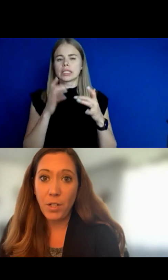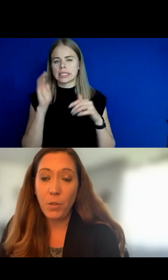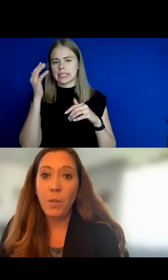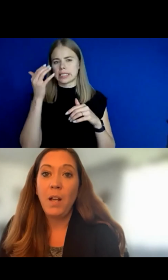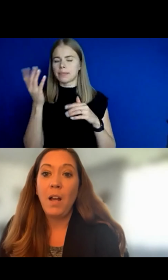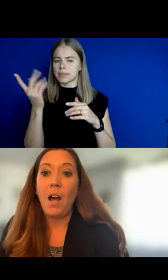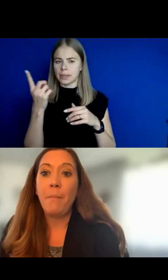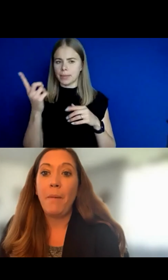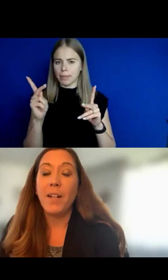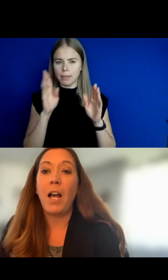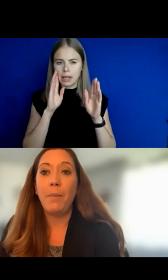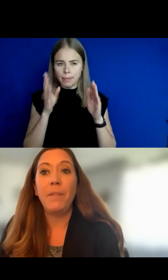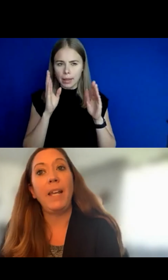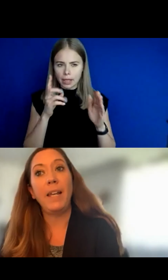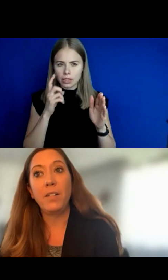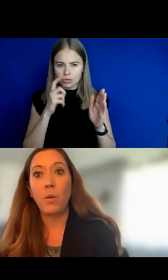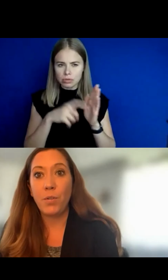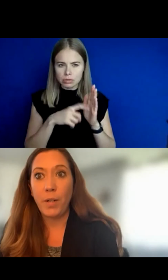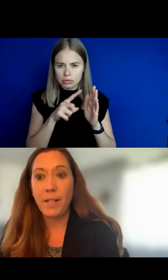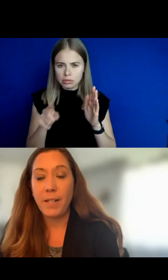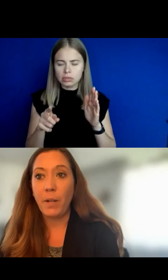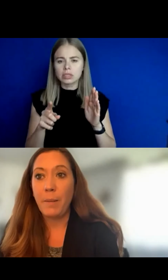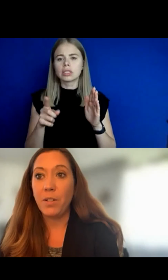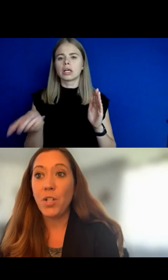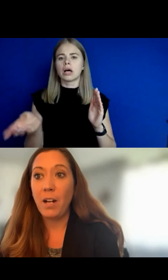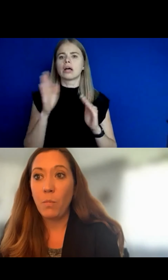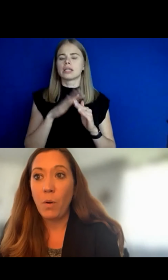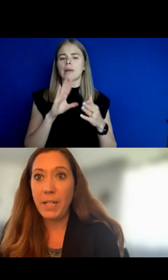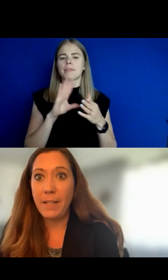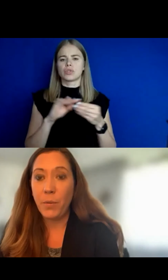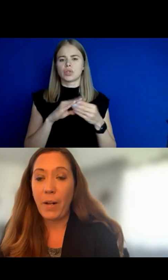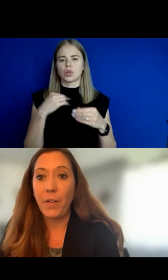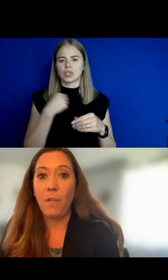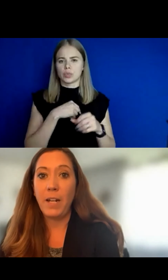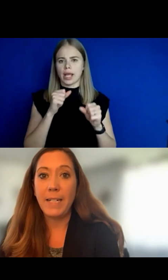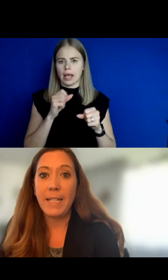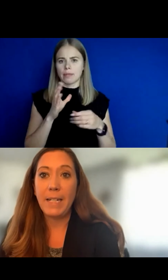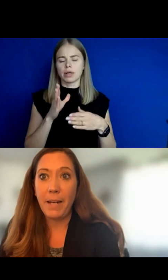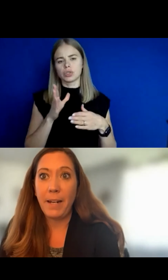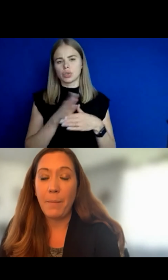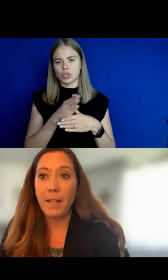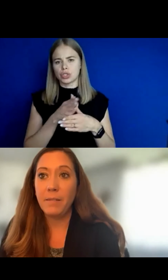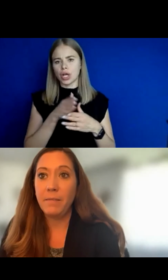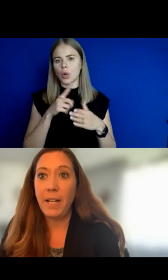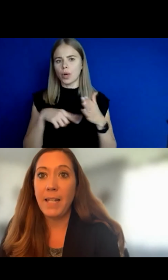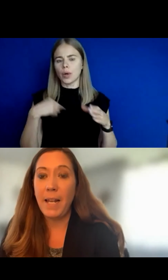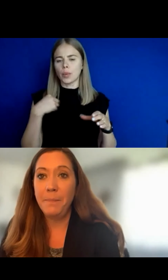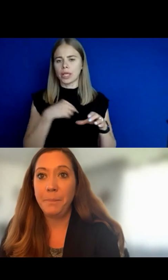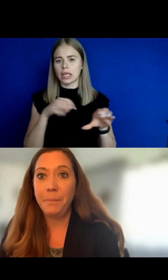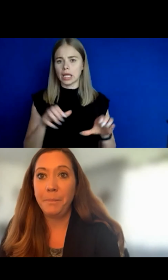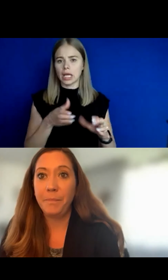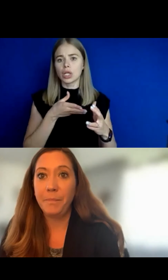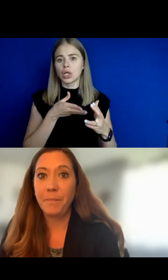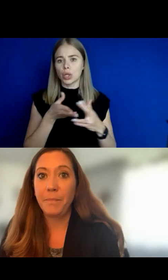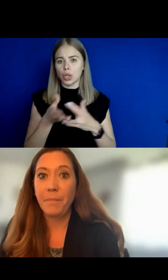attention to, on top of the anecdotal stories that we're able to share on what we did throughout the COVID-19 pandemic. Next slide.